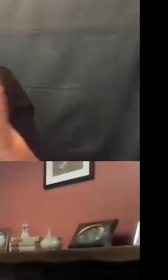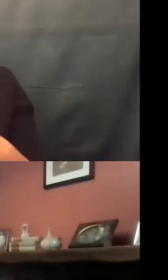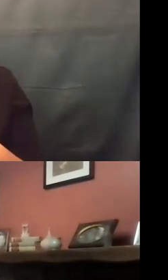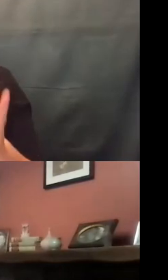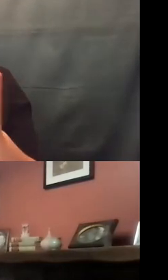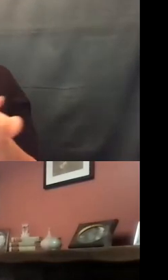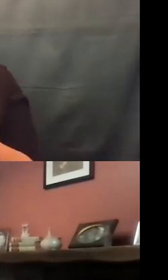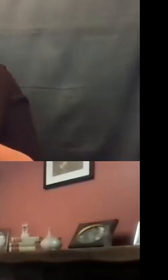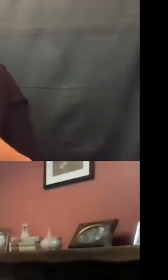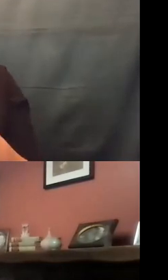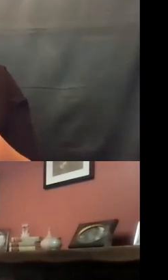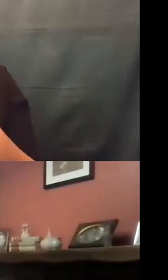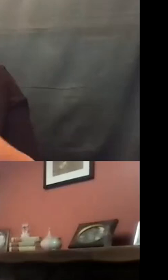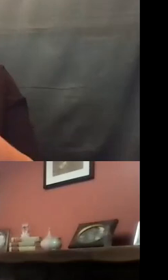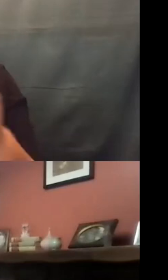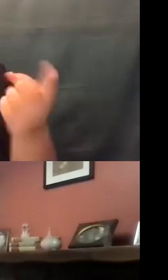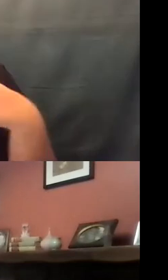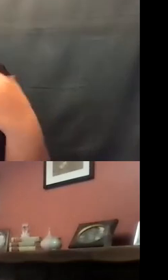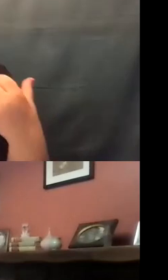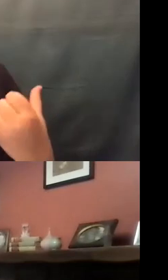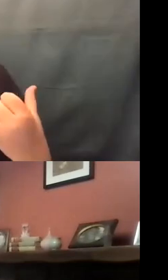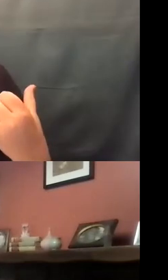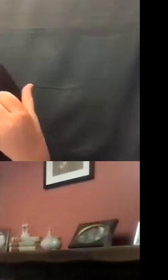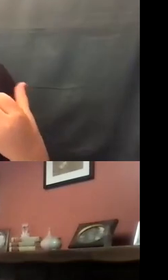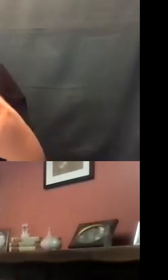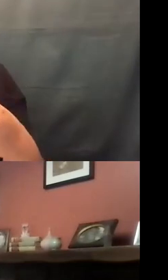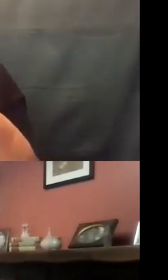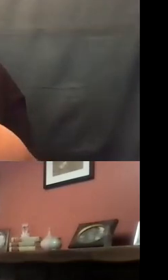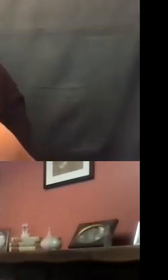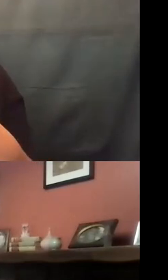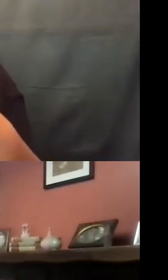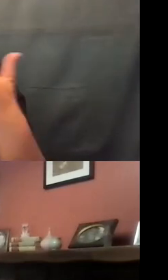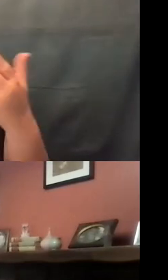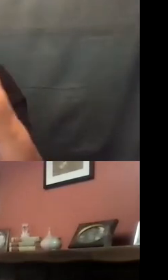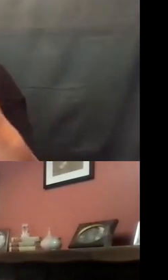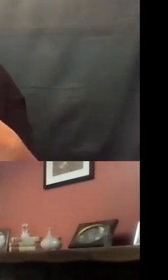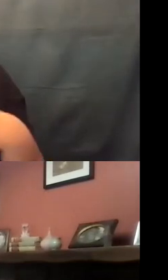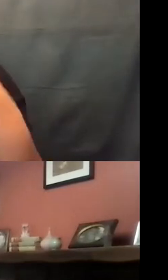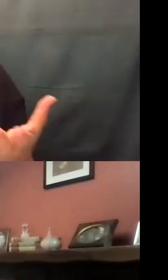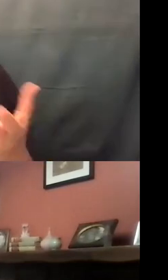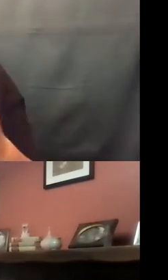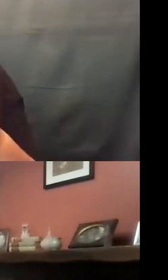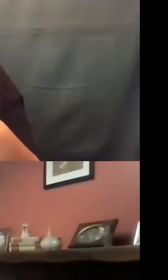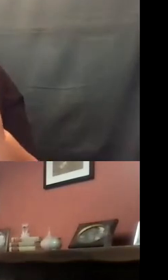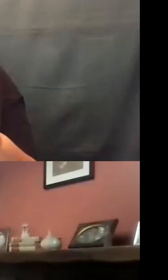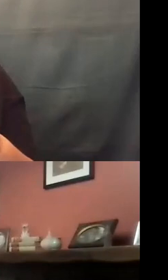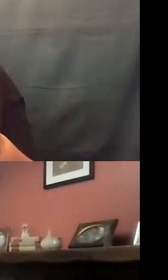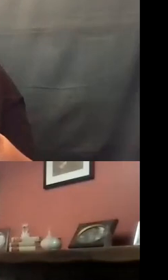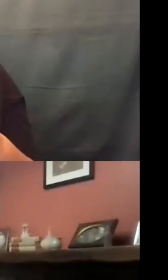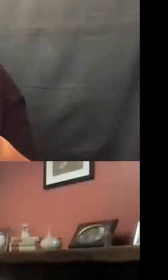to everyone who joined us today to see the beautiful things that Utah has to offer. And hopefully we can all go visit you soon.